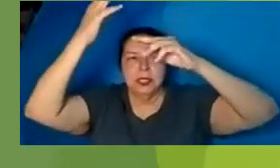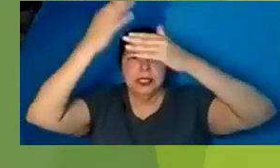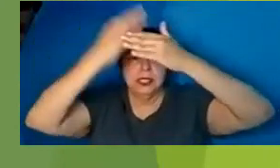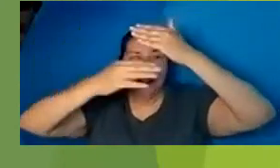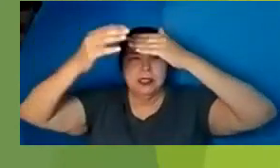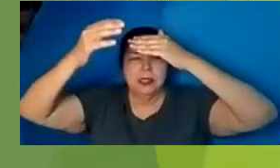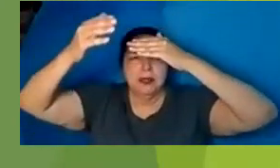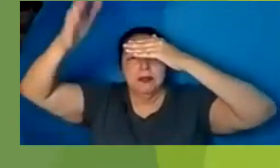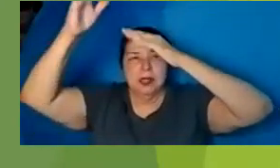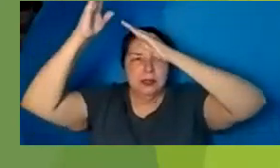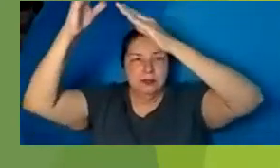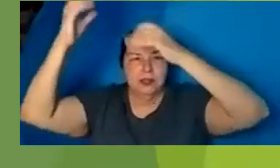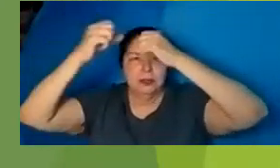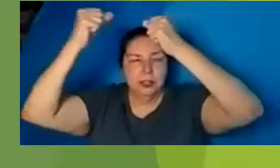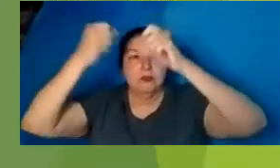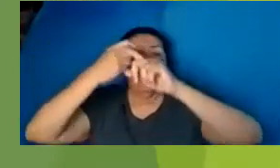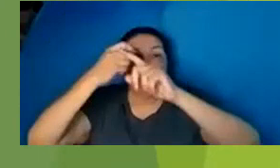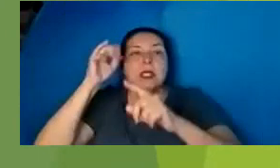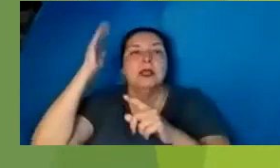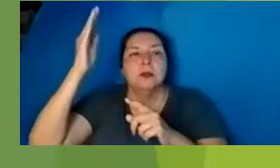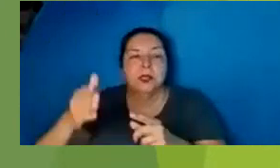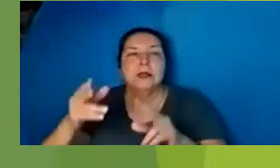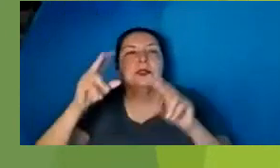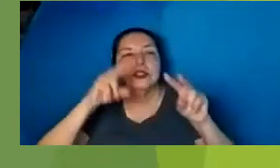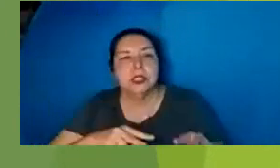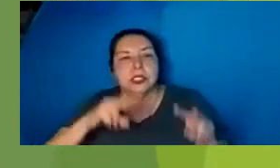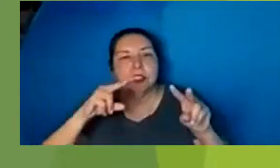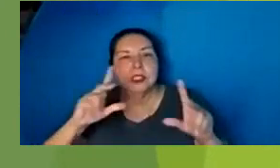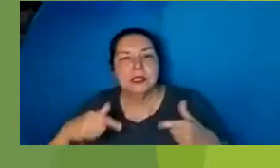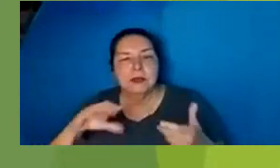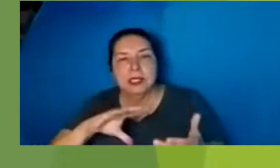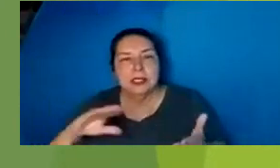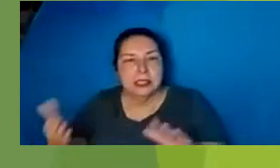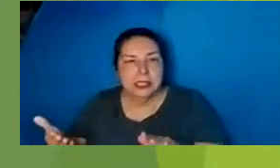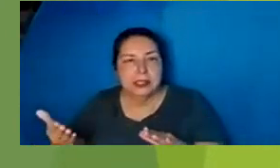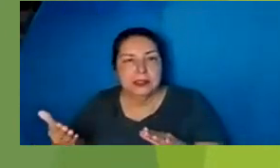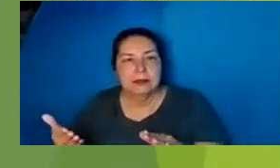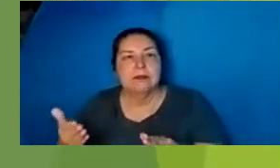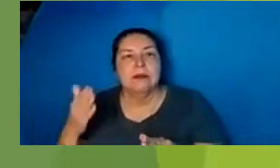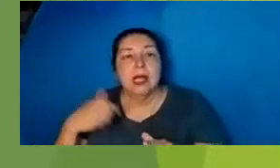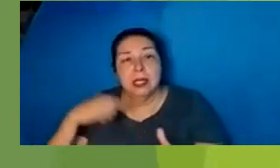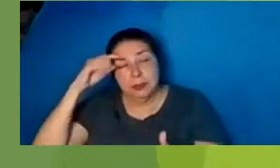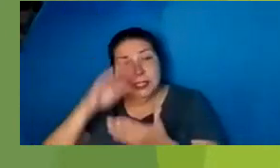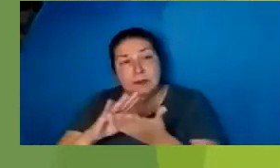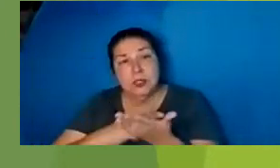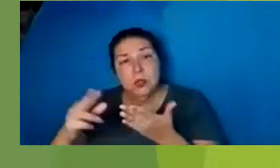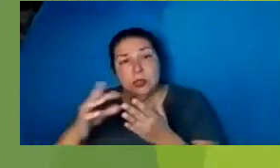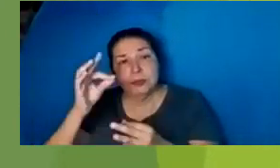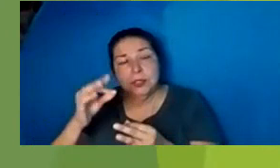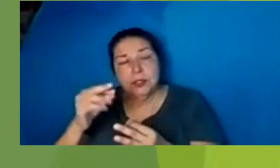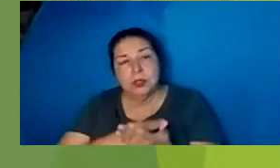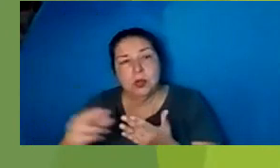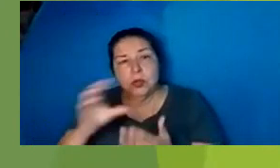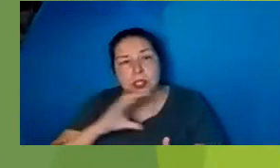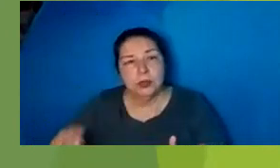the Father Almighty. From thence, he will come to judge the living and the dead. I believe in the Holy Spirit, the Holy